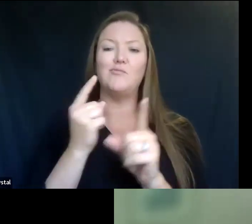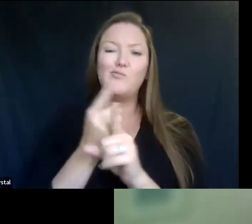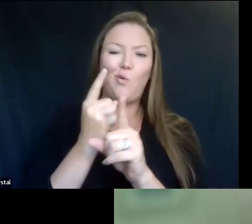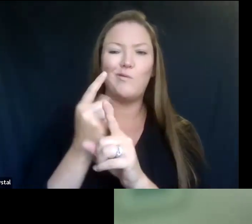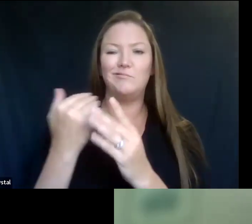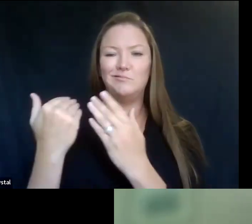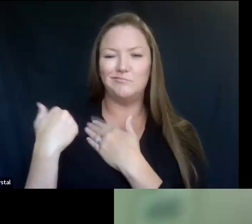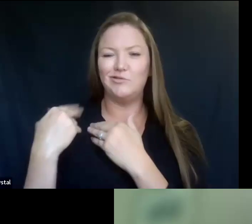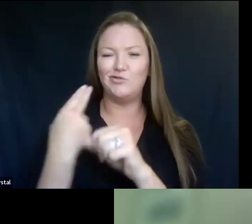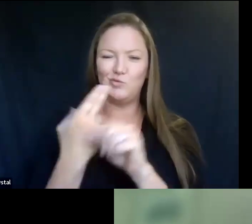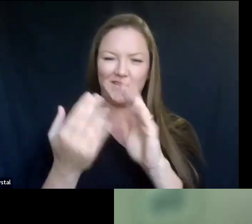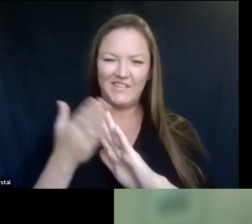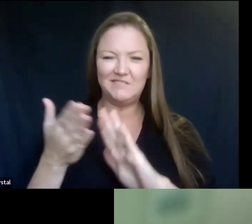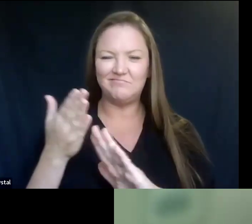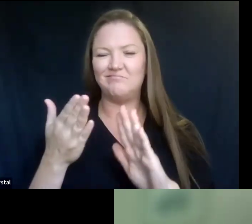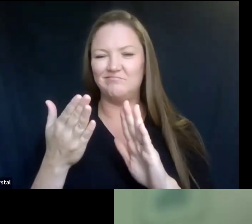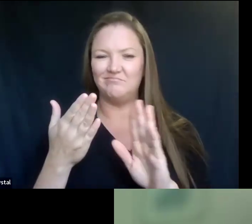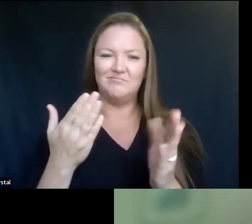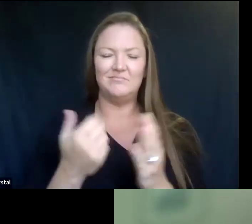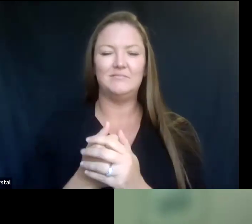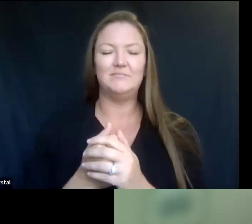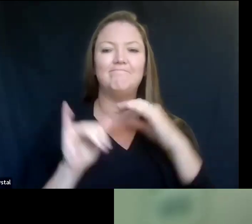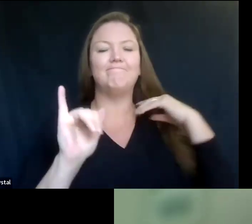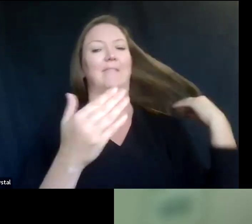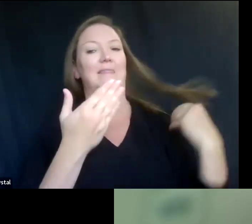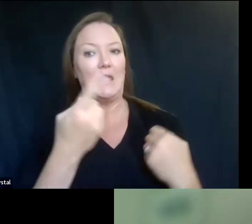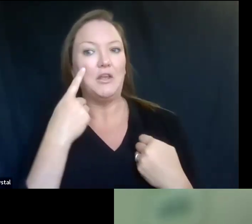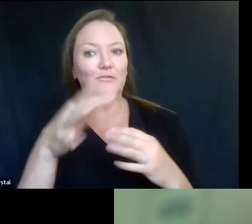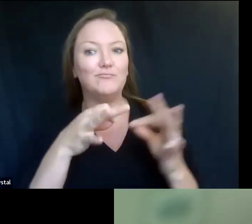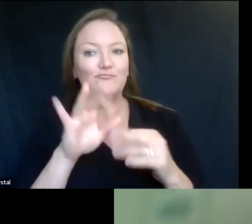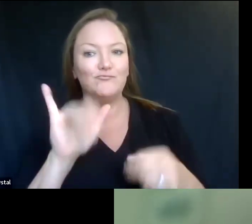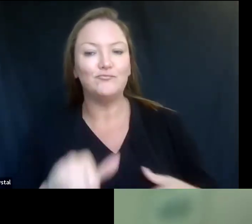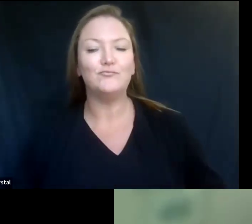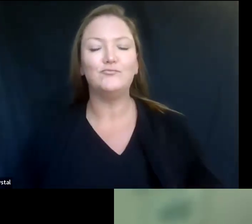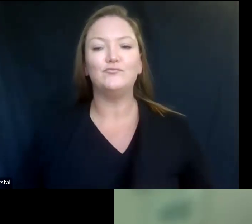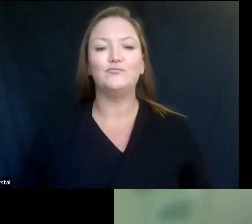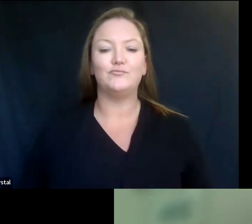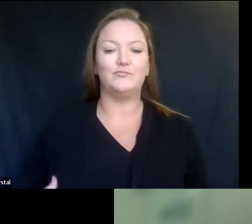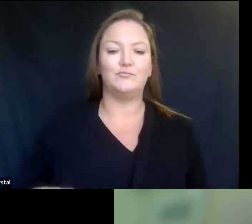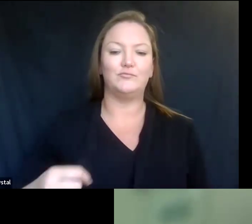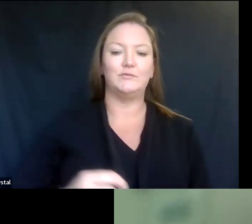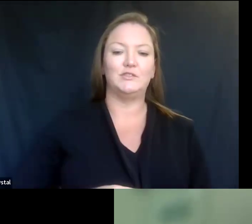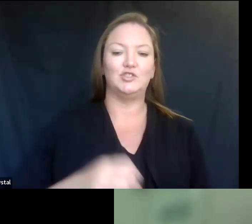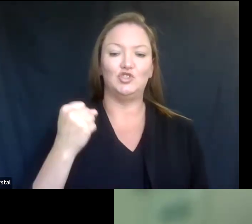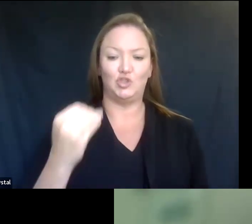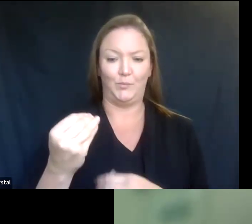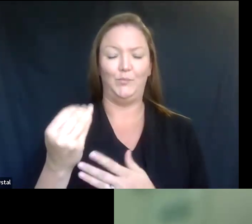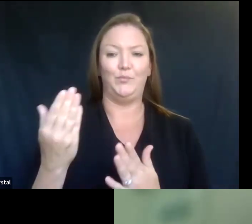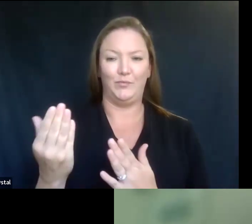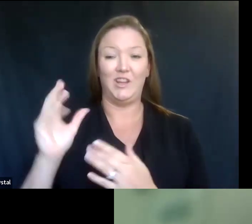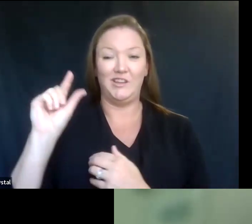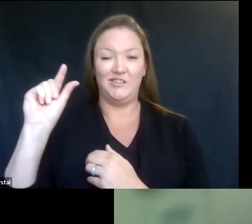responsibly. Well, thank you for making those two distinctions too. So the governance piece is how the state uses